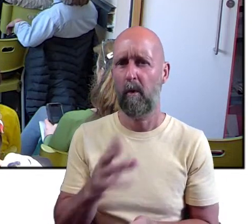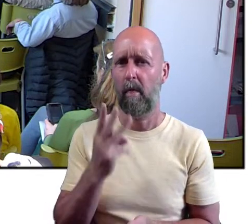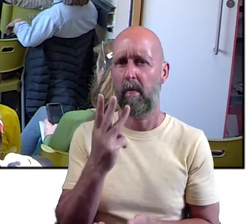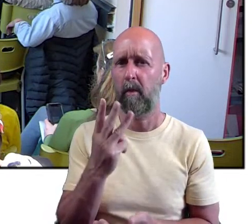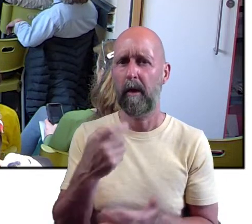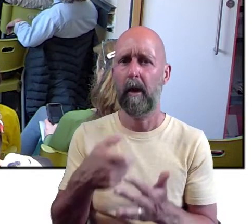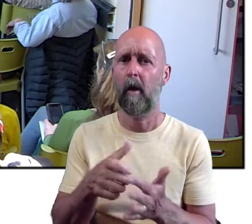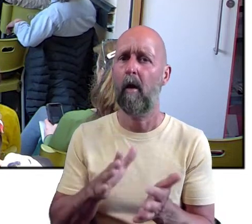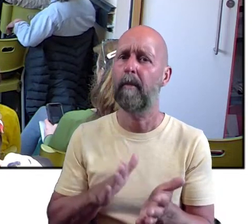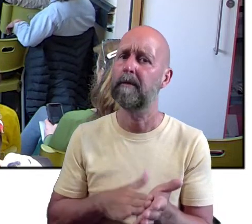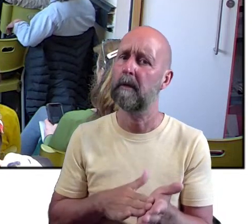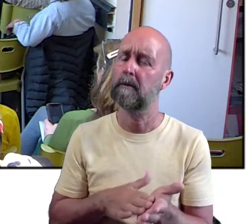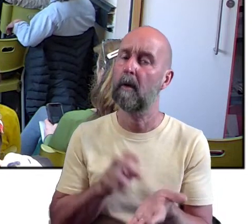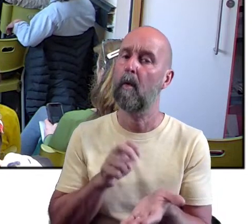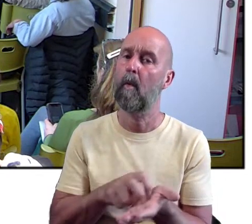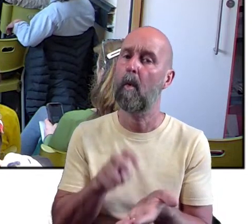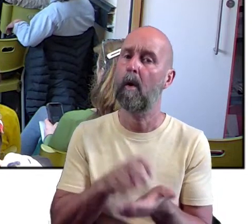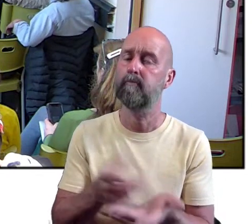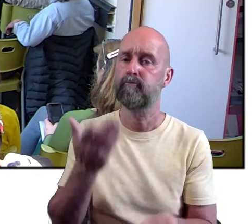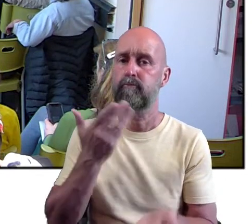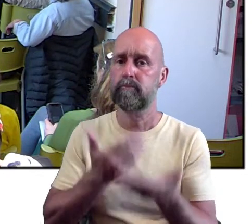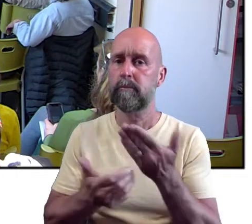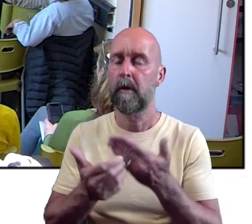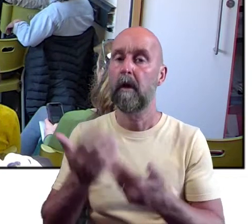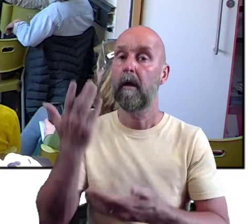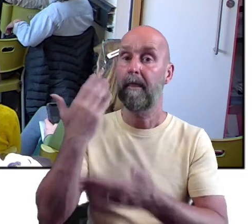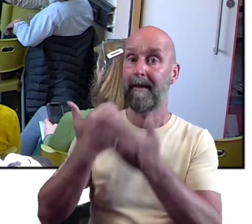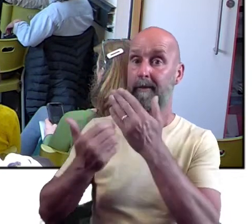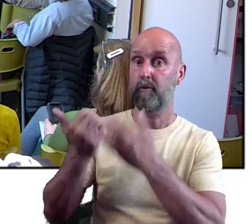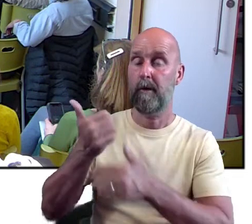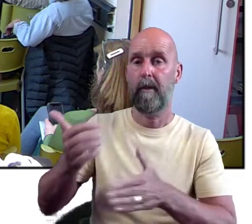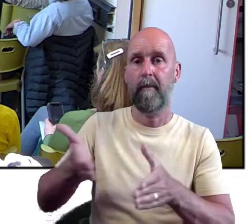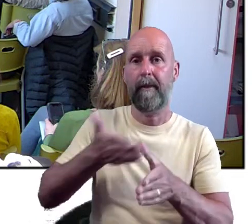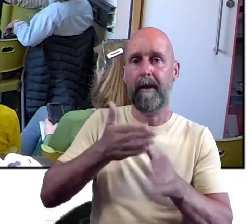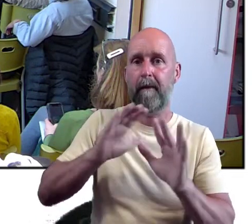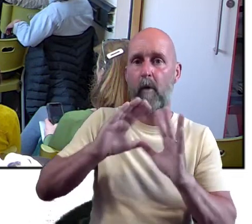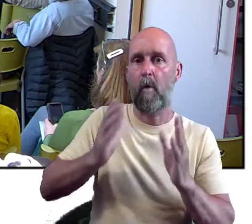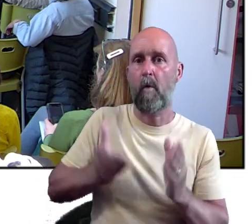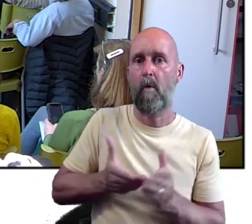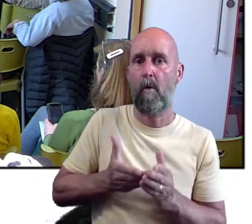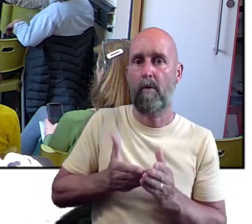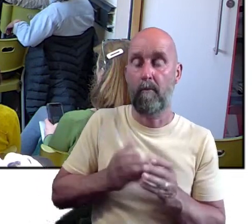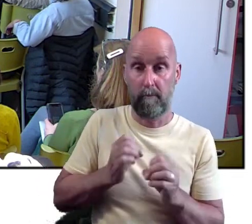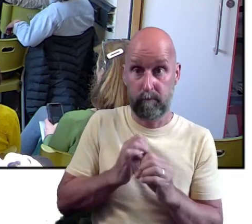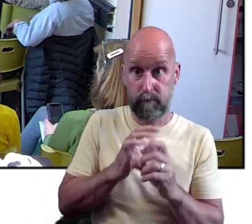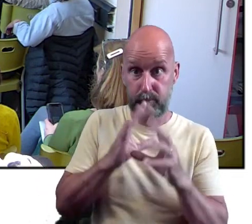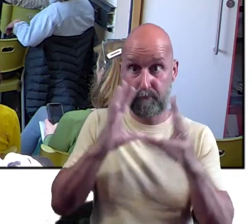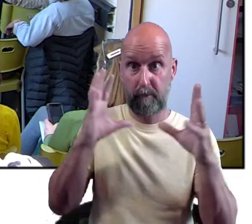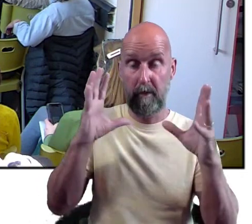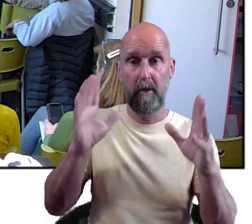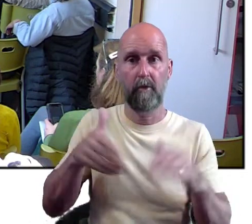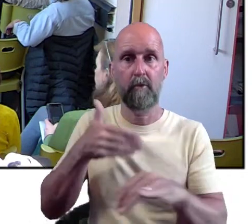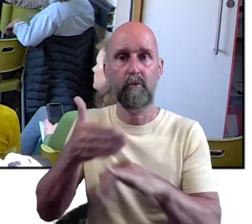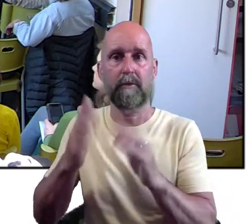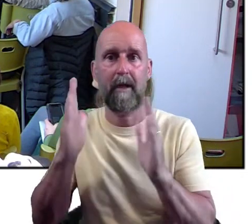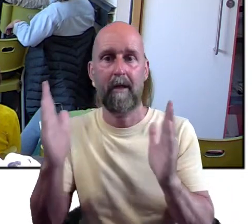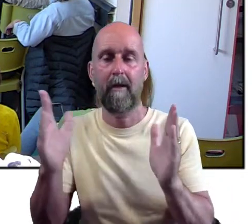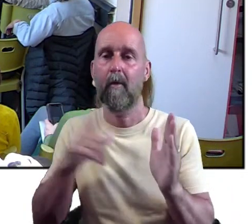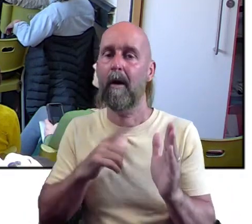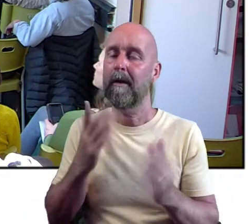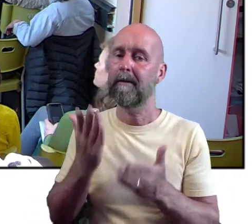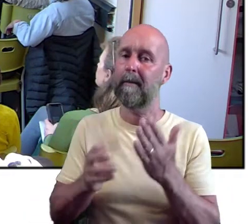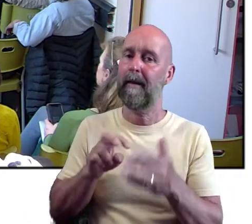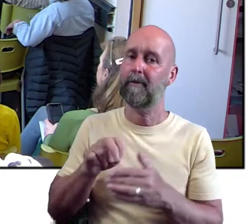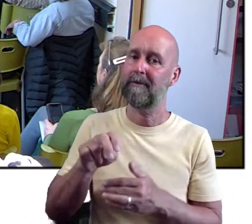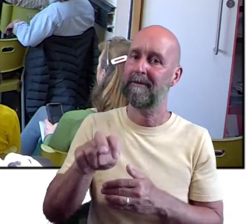And it tells the history of like from the beginning of Earth to the present day. And it kind of scales that distance according to the distance you walk. So it's always